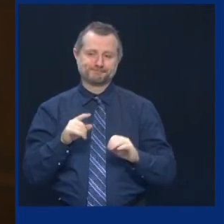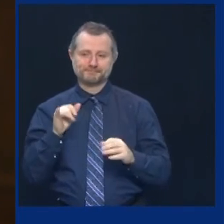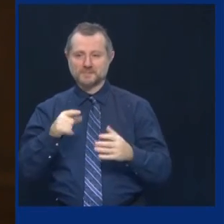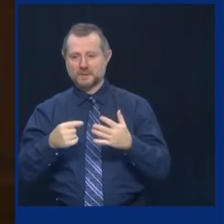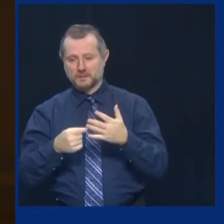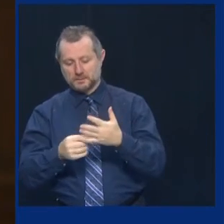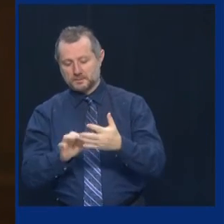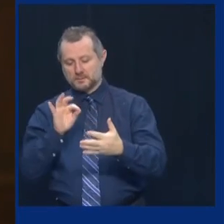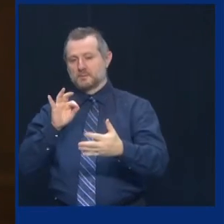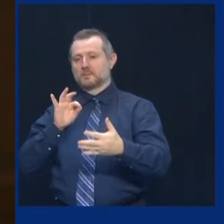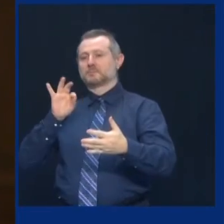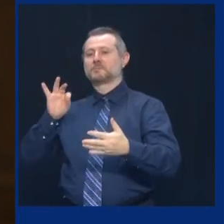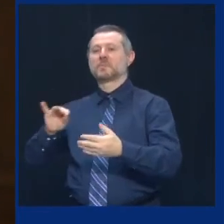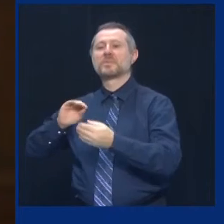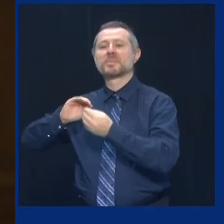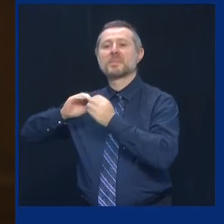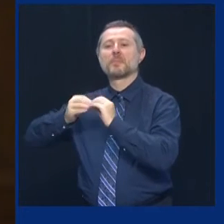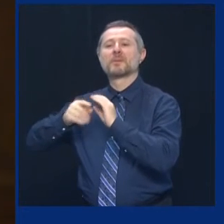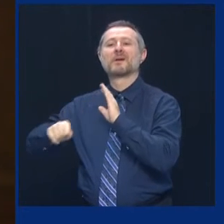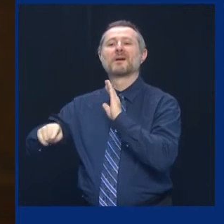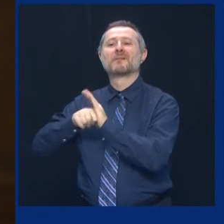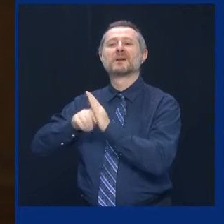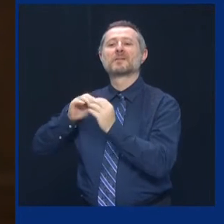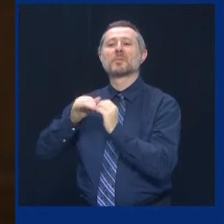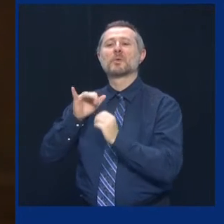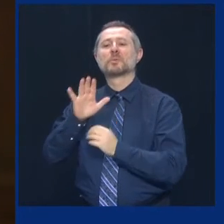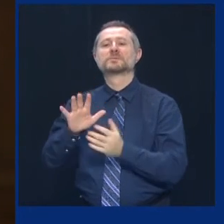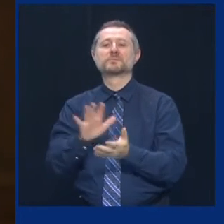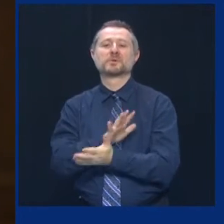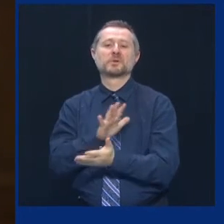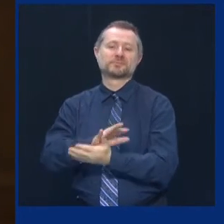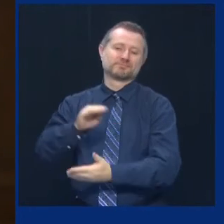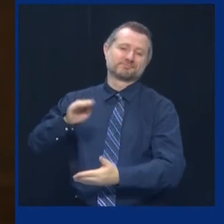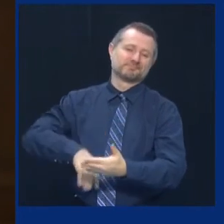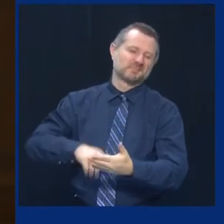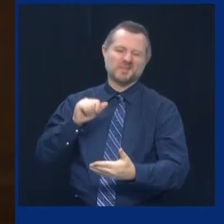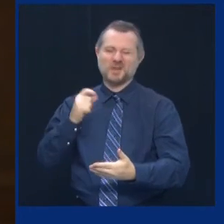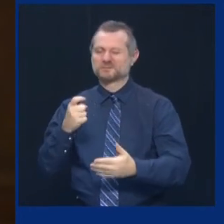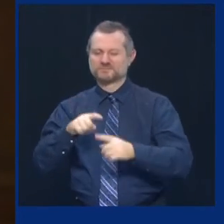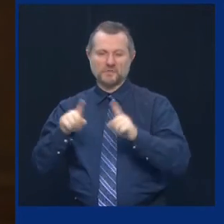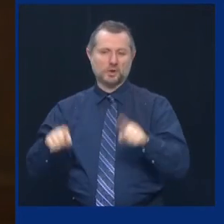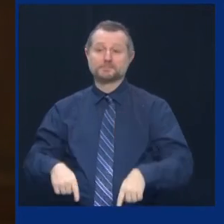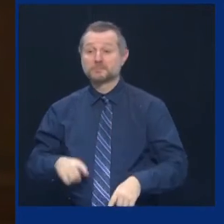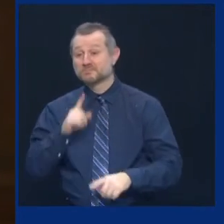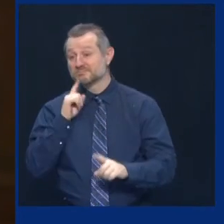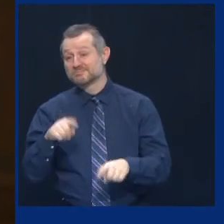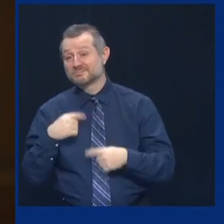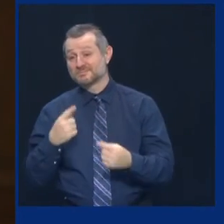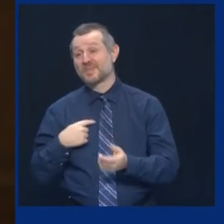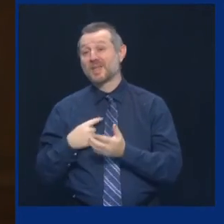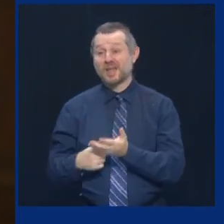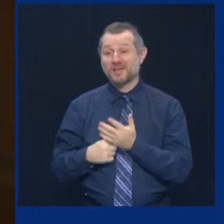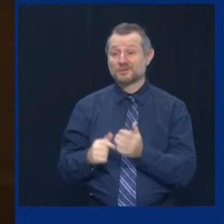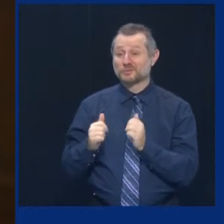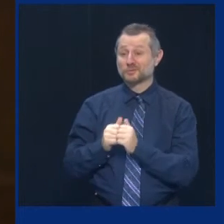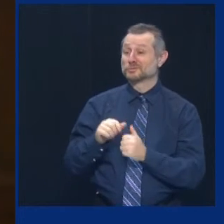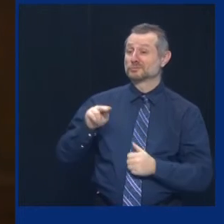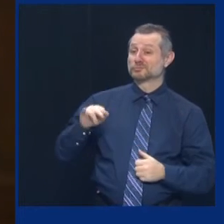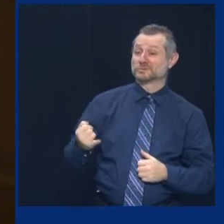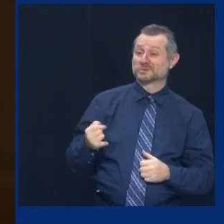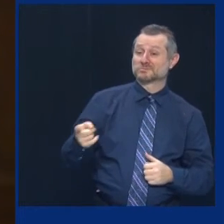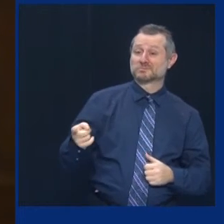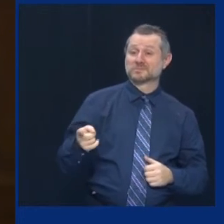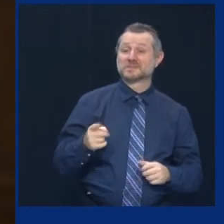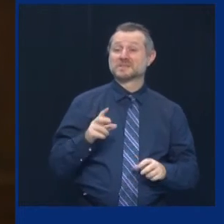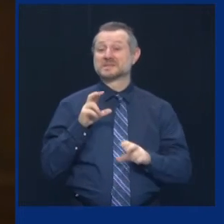on people's filings. Moreover, there's been discussions in New Jersey regarding a stock transfer